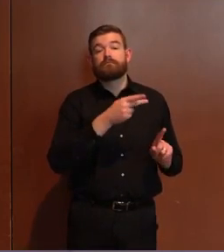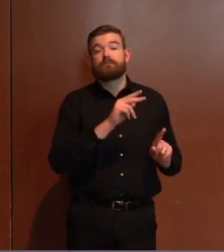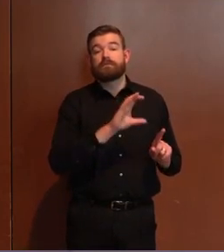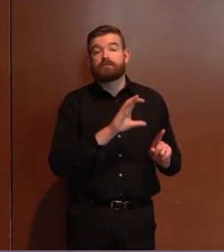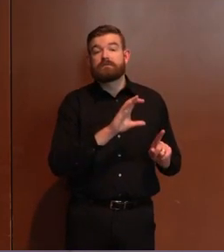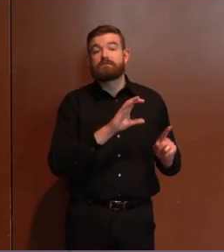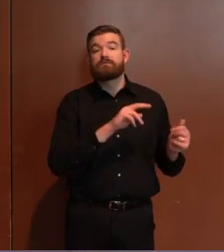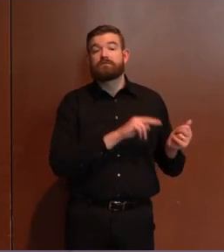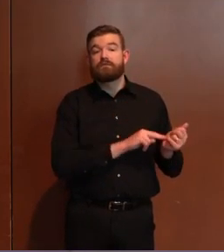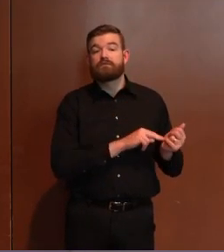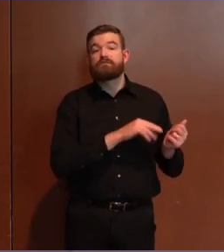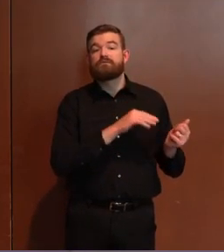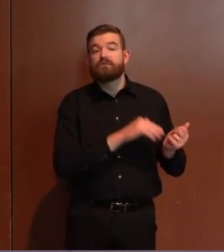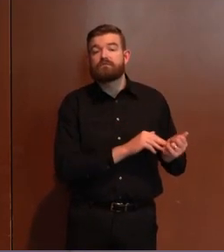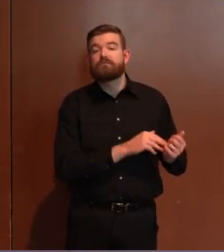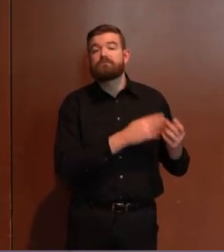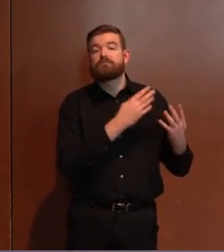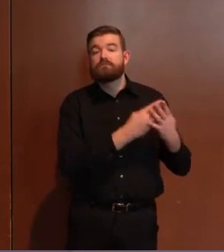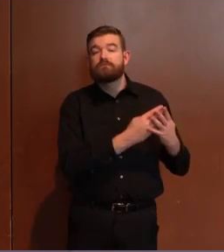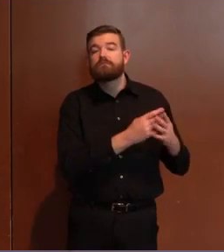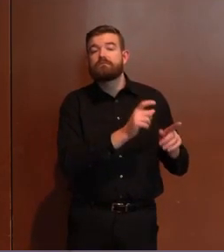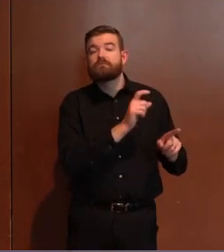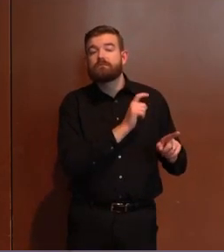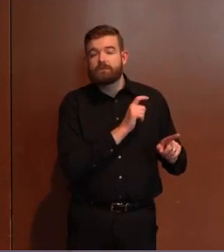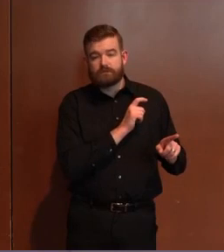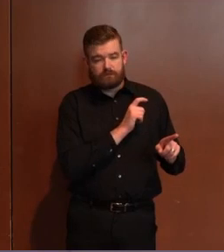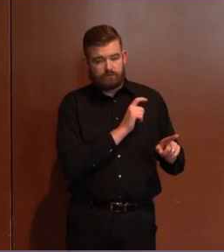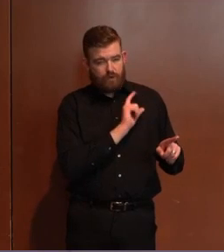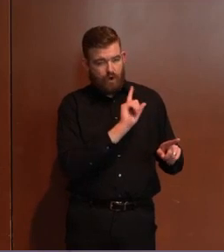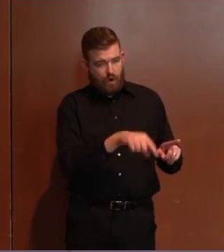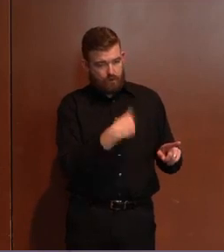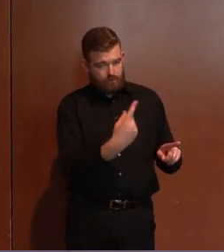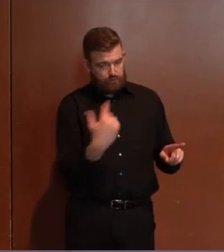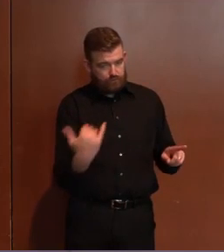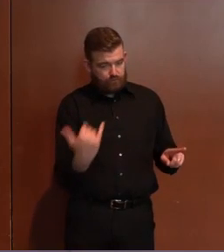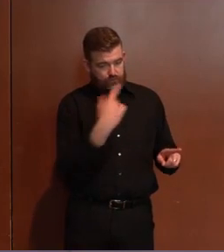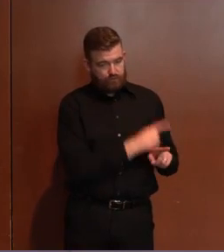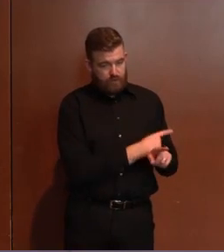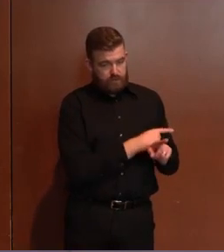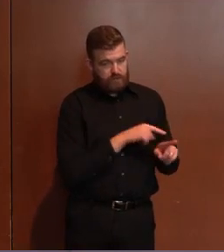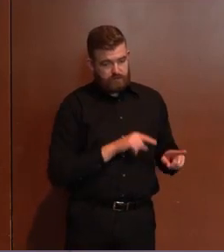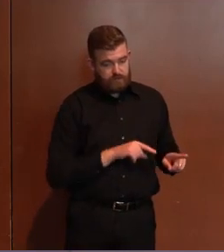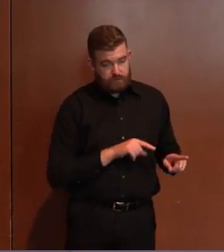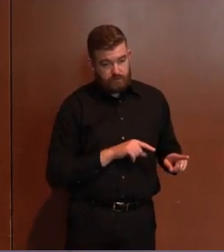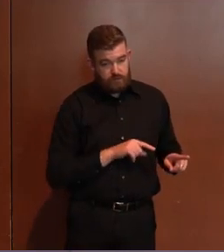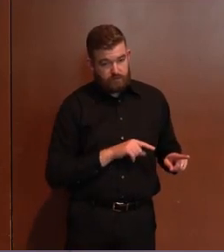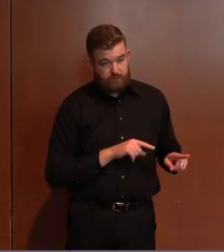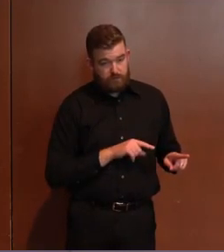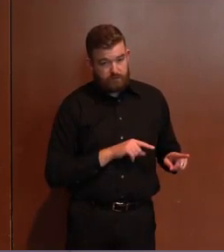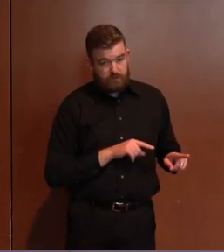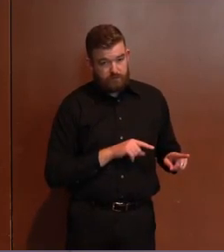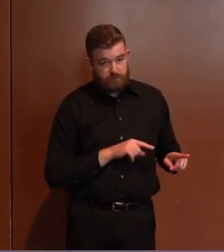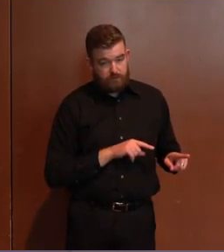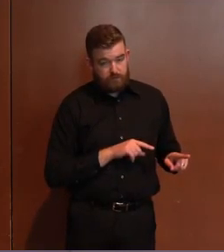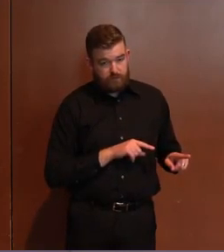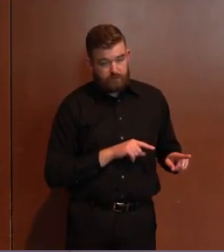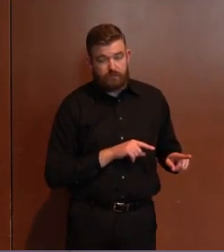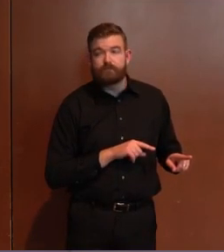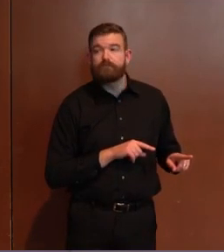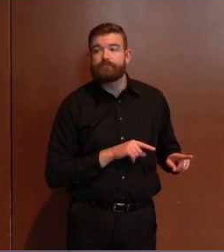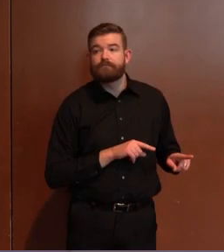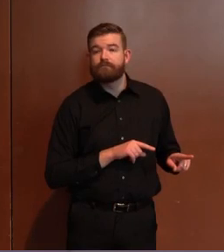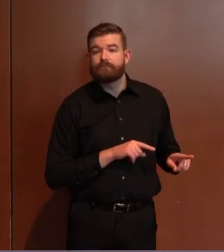immigrant communities? Mahan, let's get back from Carol Johnson. We'll give you a more specific rundown of some of the programs that we have up and